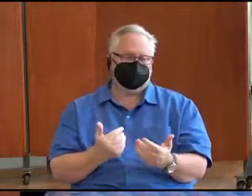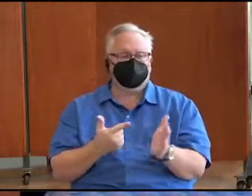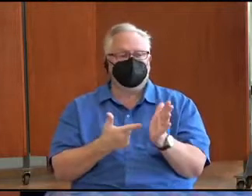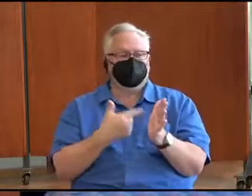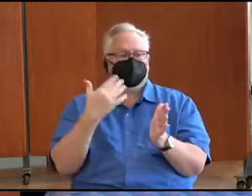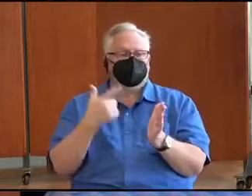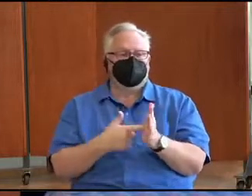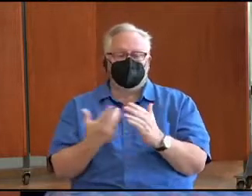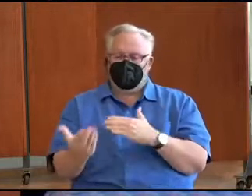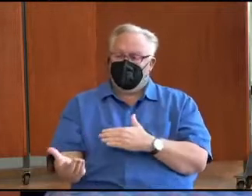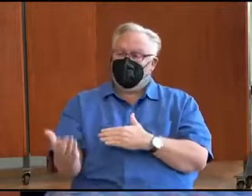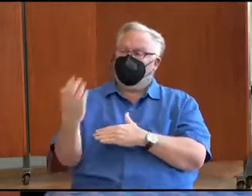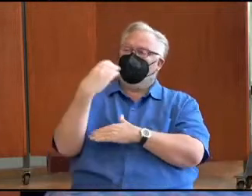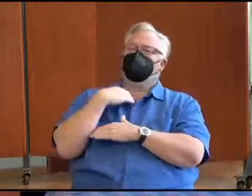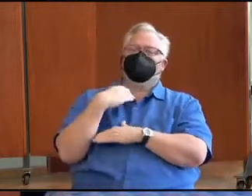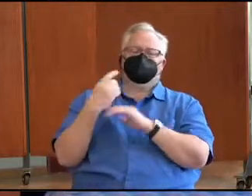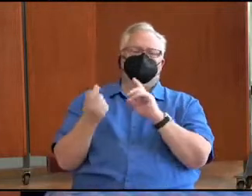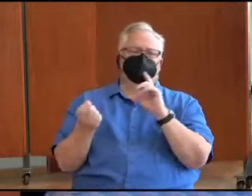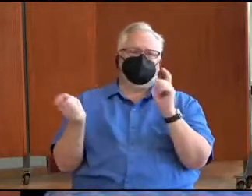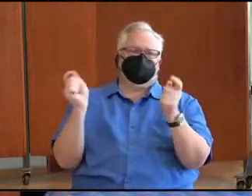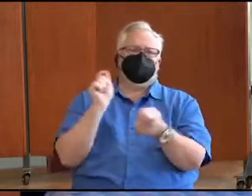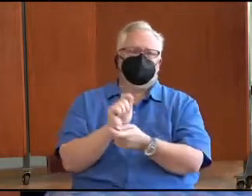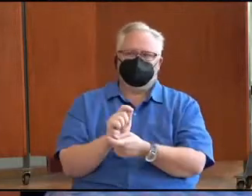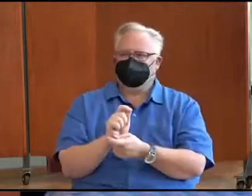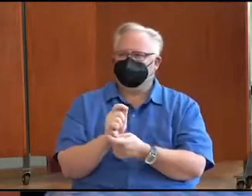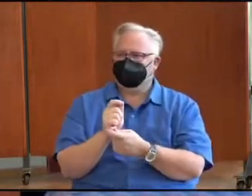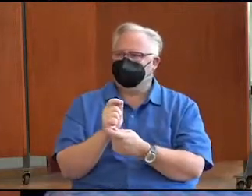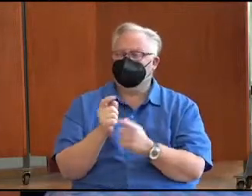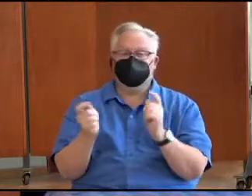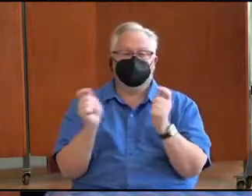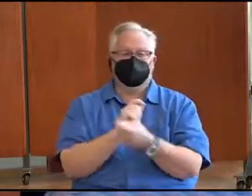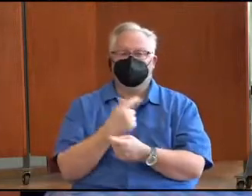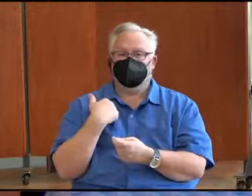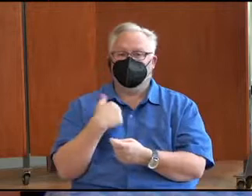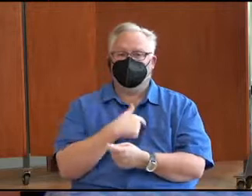Sometimes we are forced into transitions we never wanted,